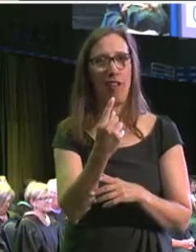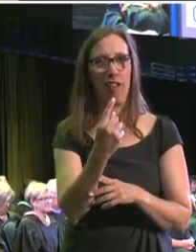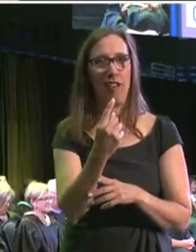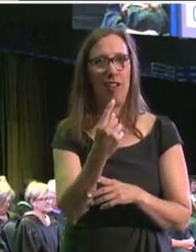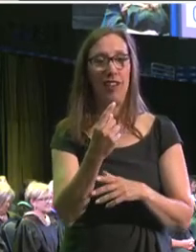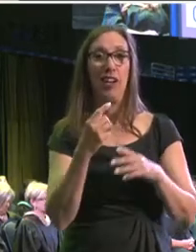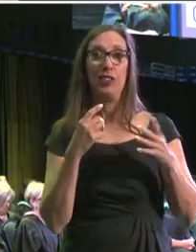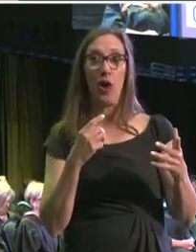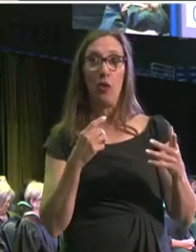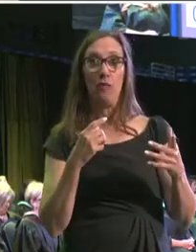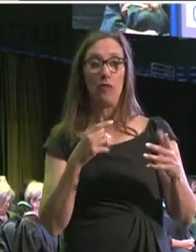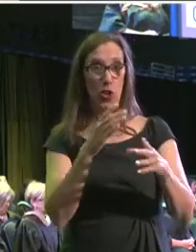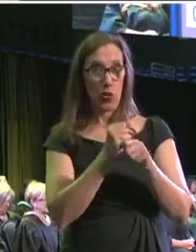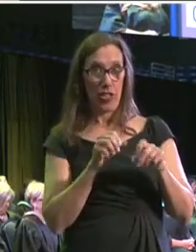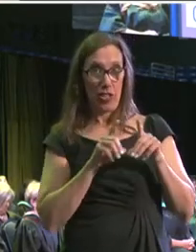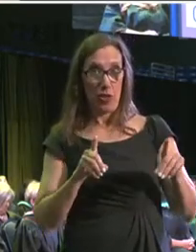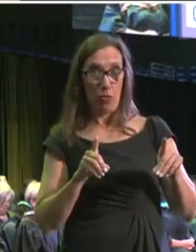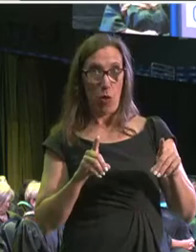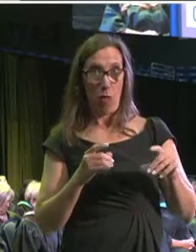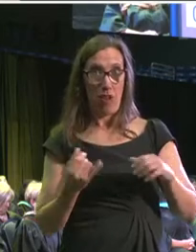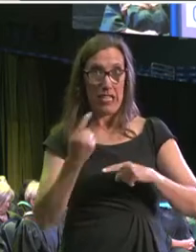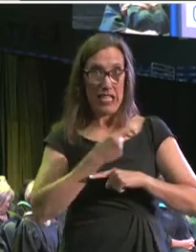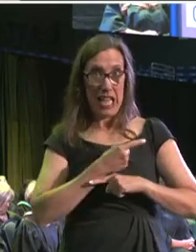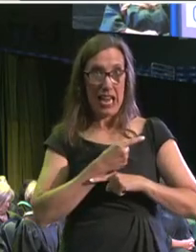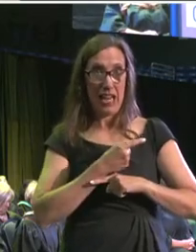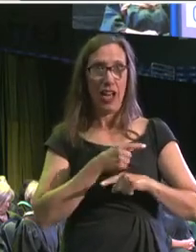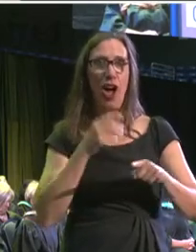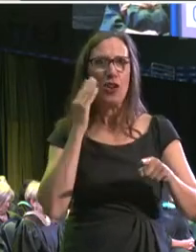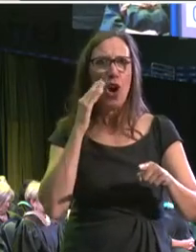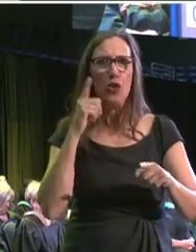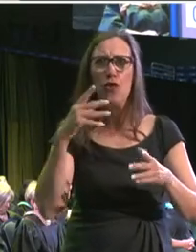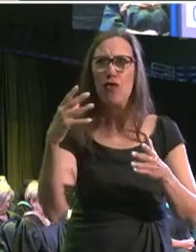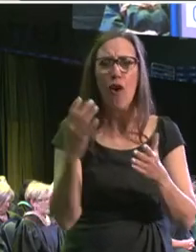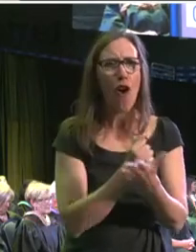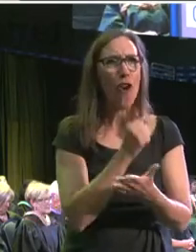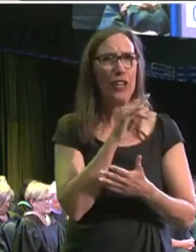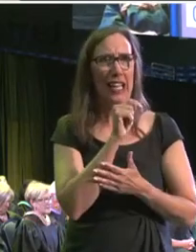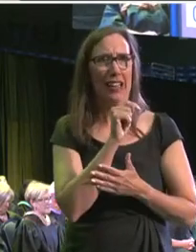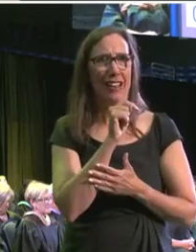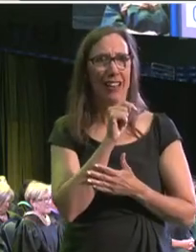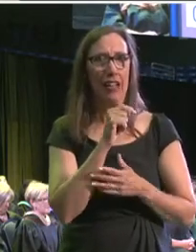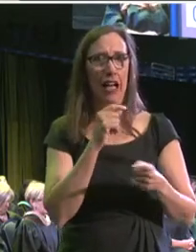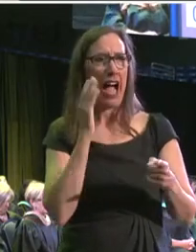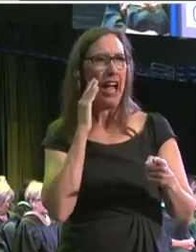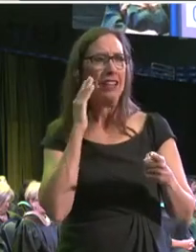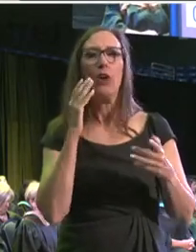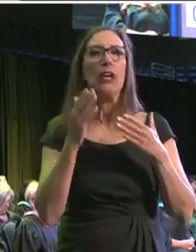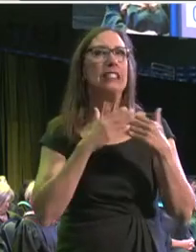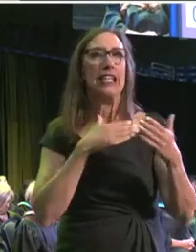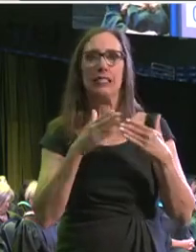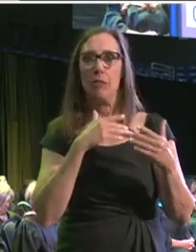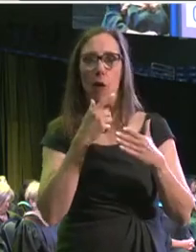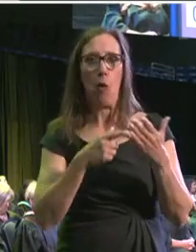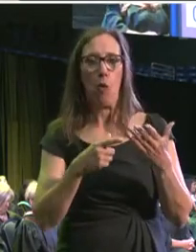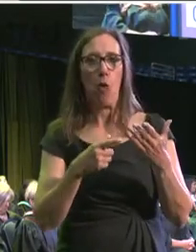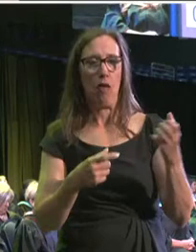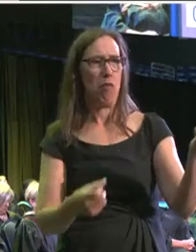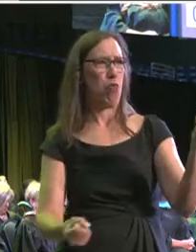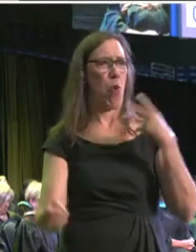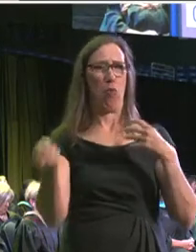So when you get this diploma today, know that you have earned it. And I know that no matter what obstacle the world throws at